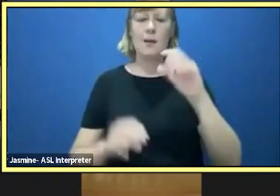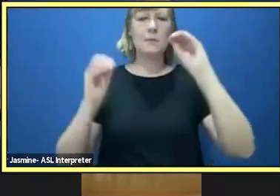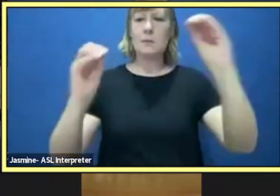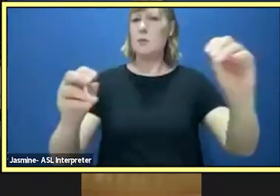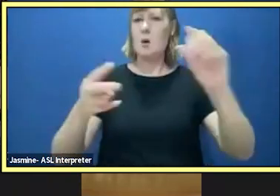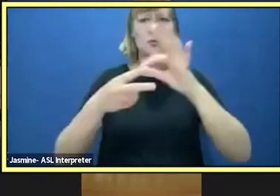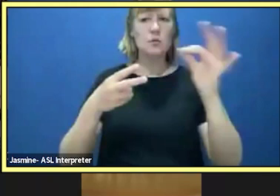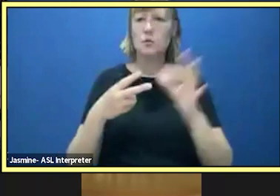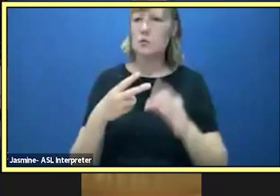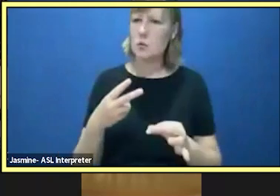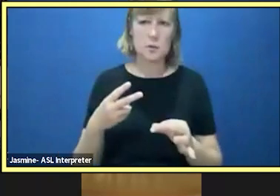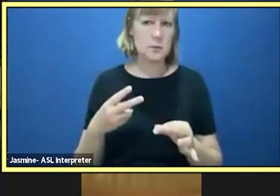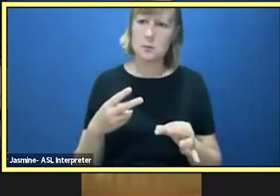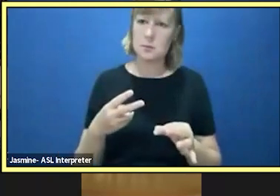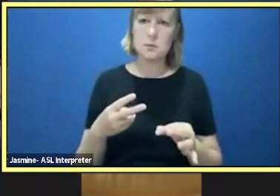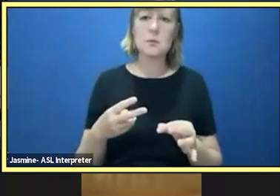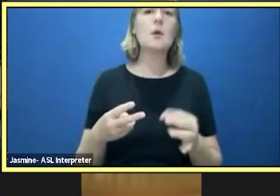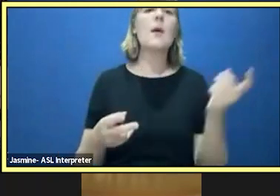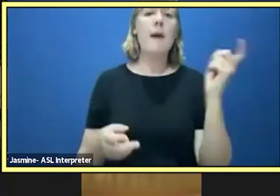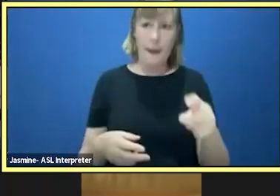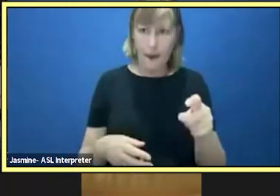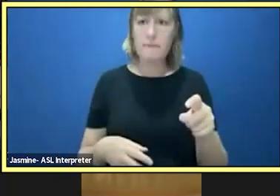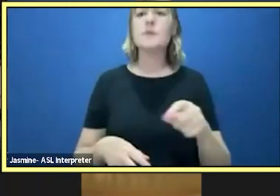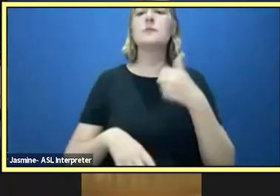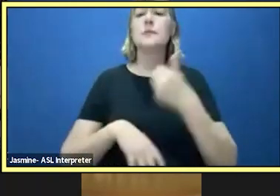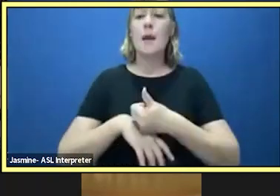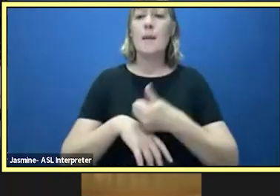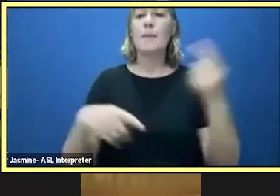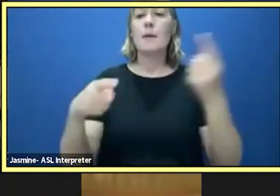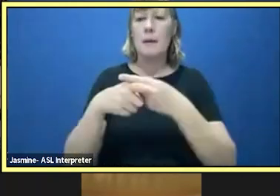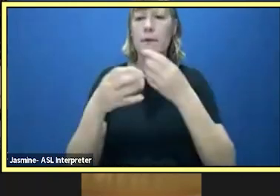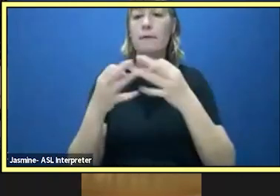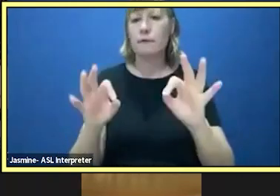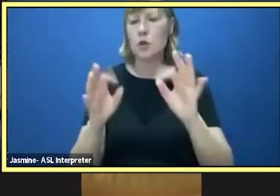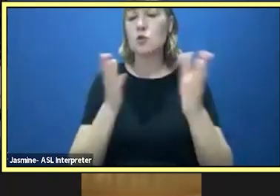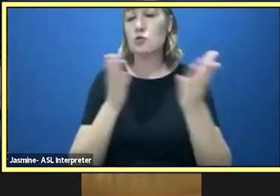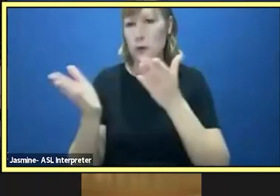case management for our long-term services and supports population. That is a